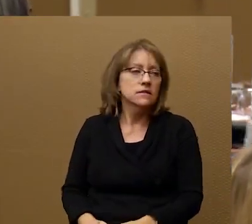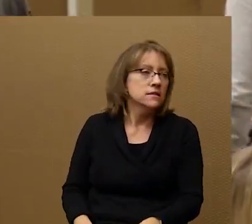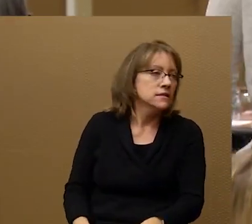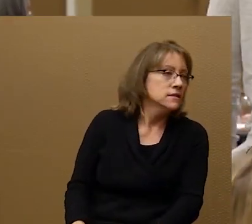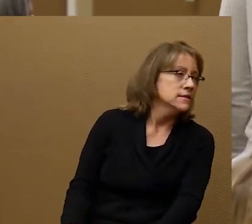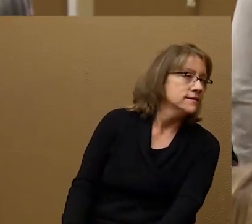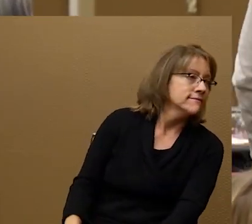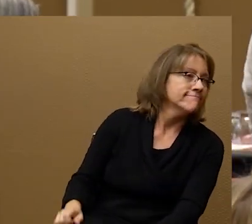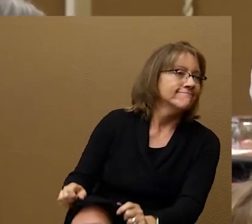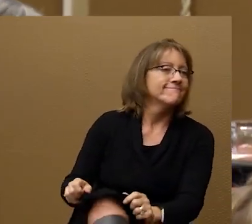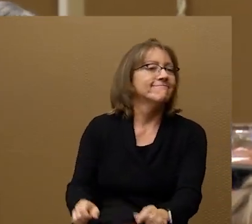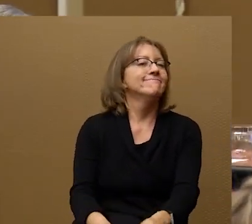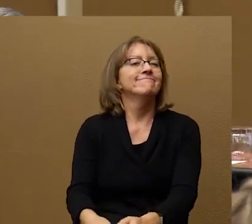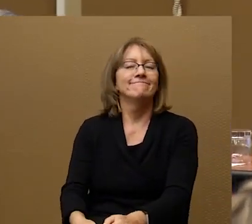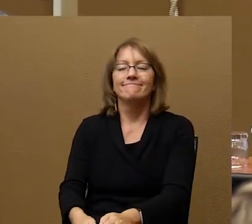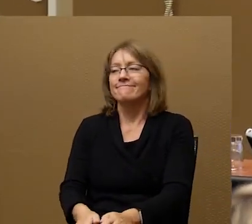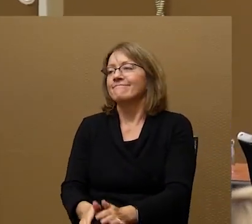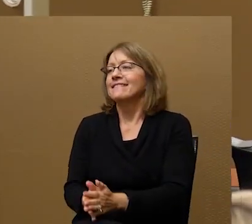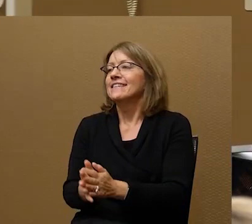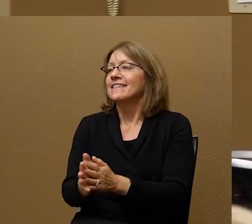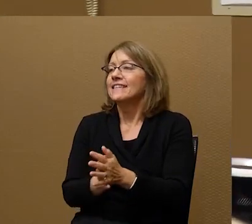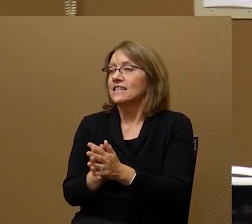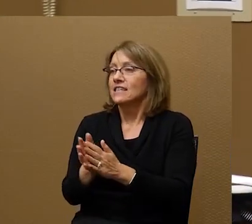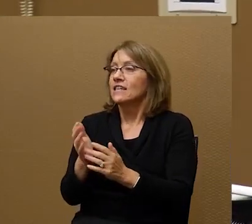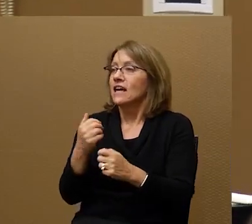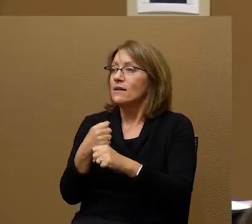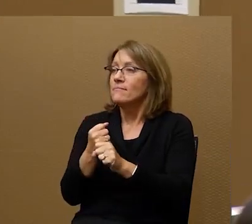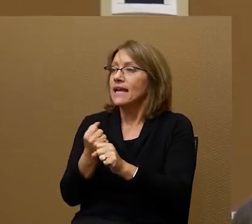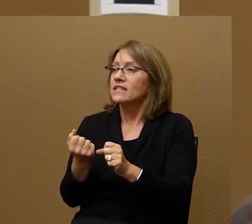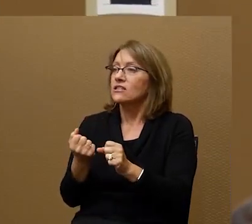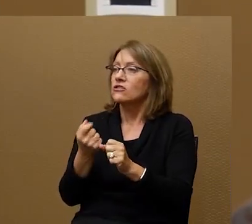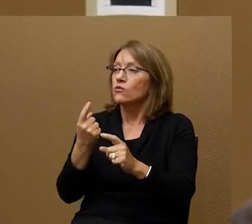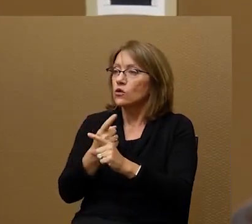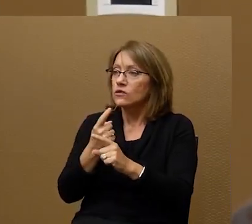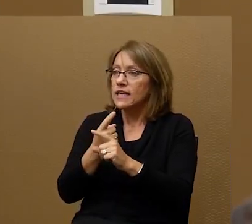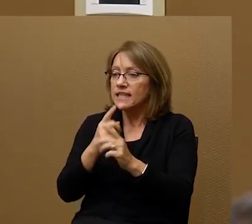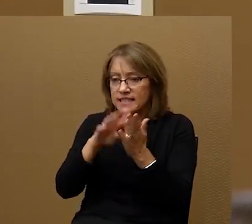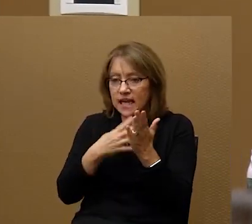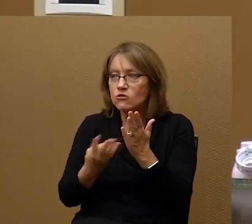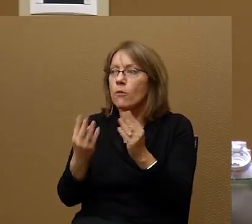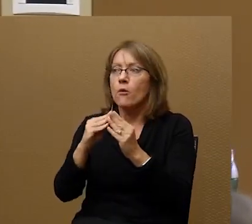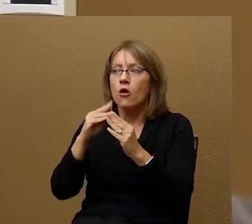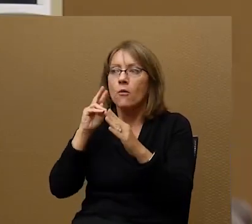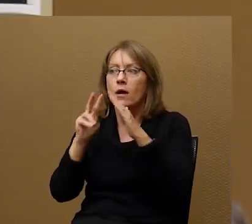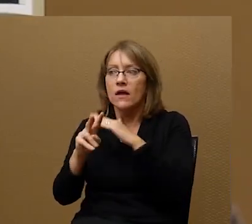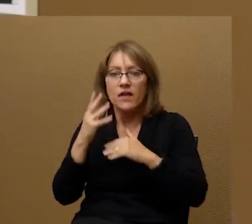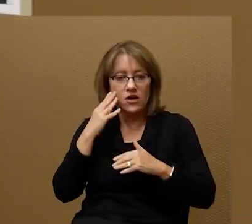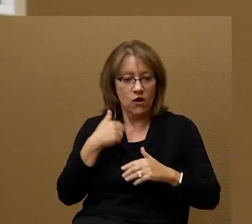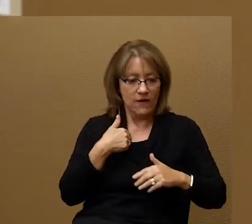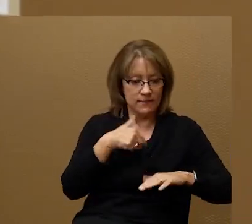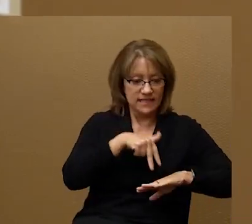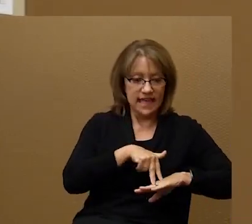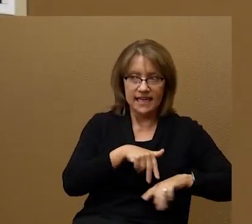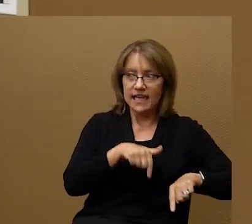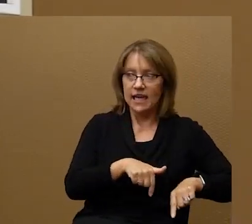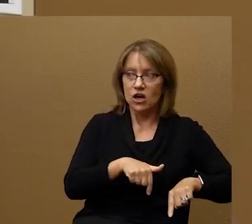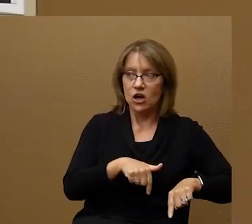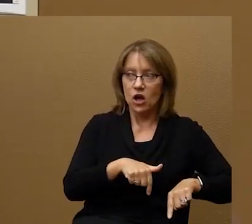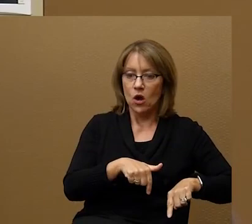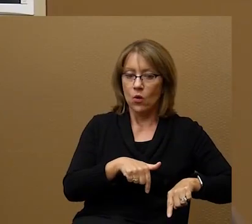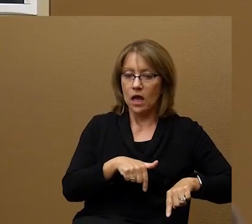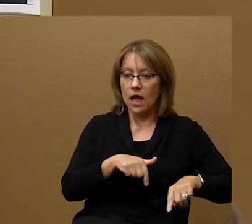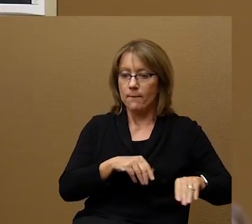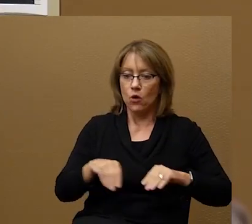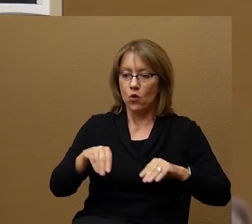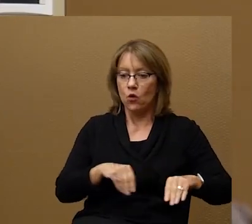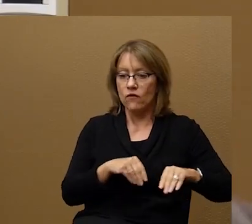So that's awesome because it makes the routines more predictable and the students know if I'm on this rug, typically we're going to move. If I'm over here,